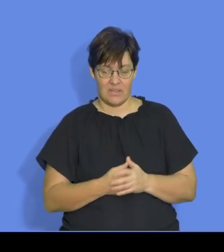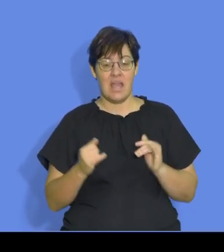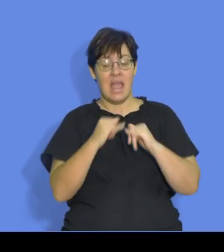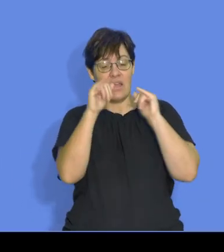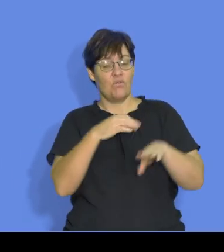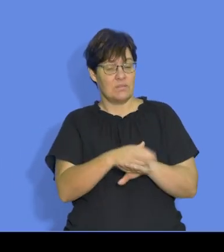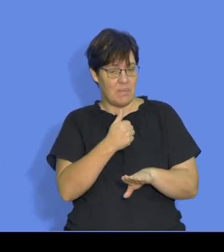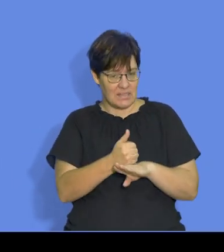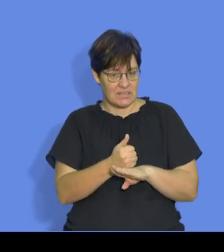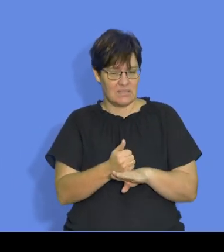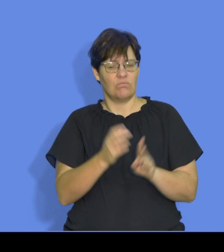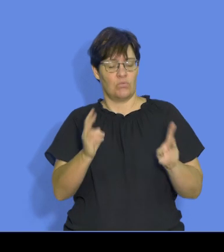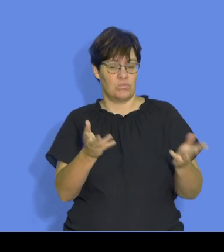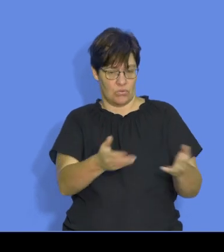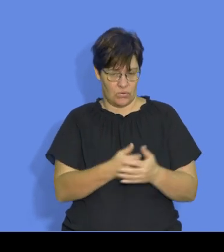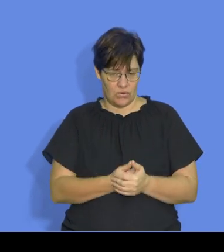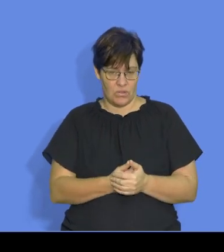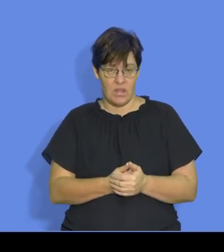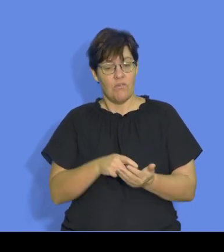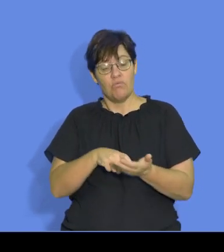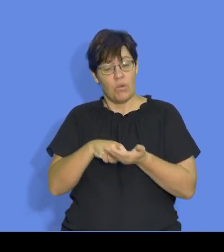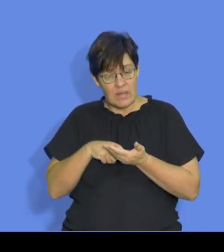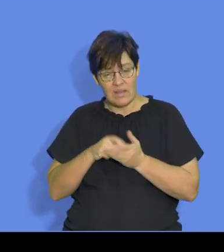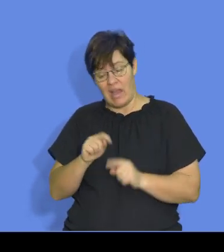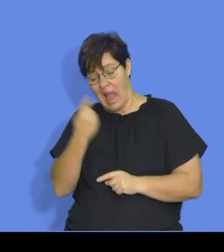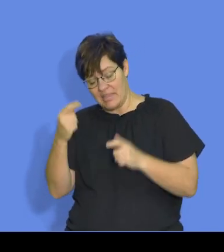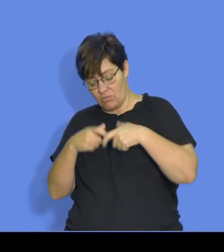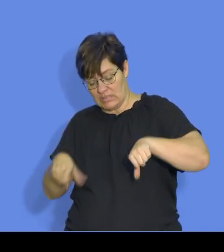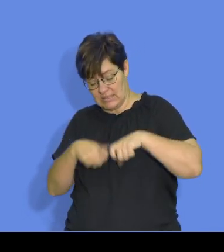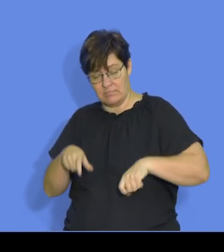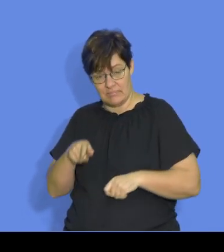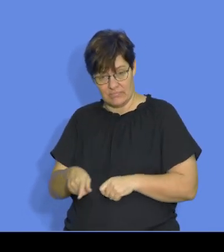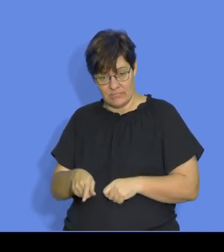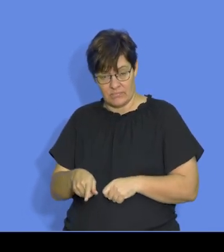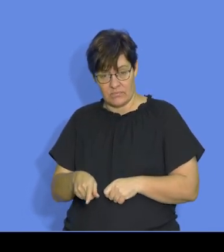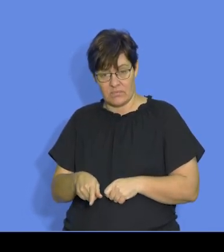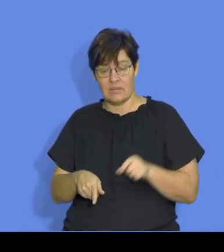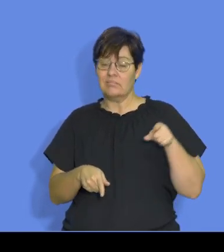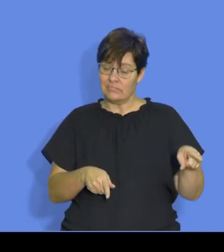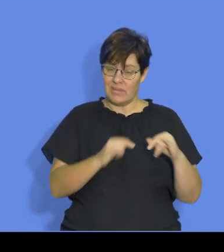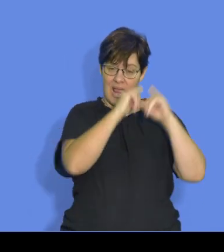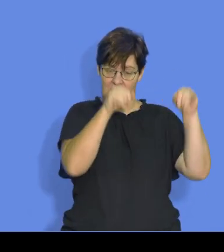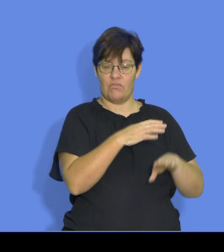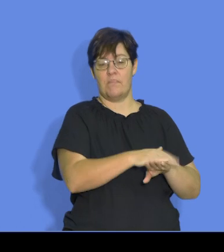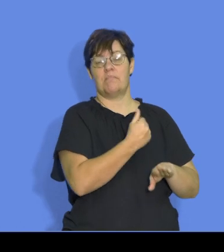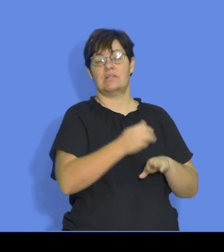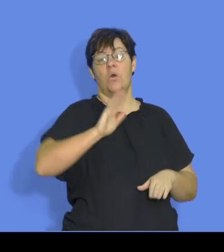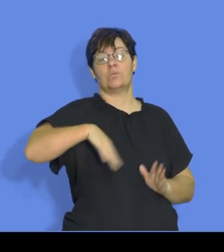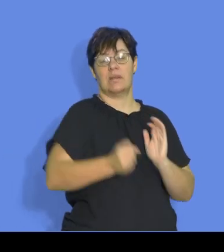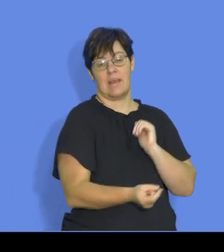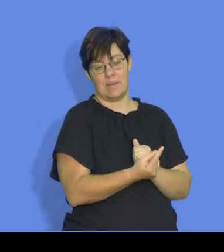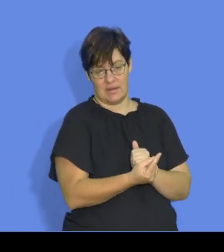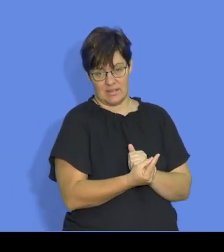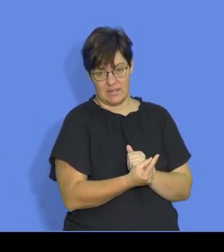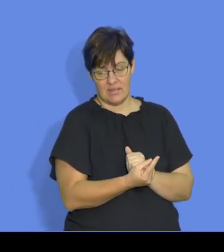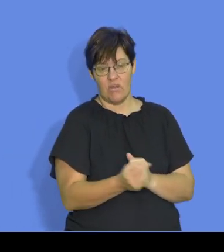norm, and unless you request for the other option, the invoice basis will automatically apply when you